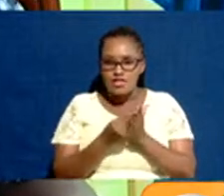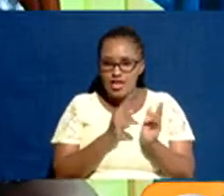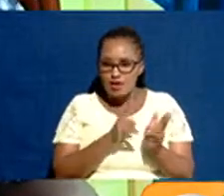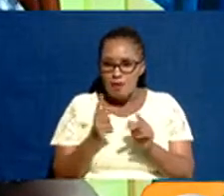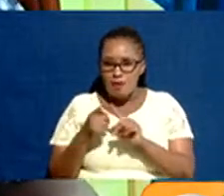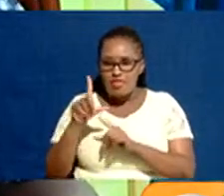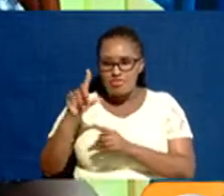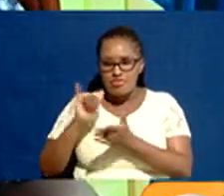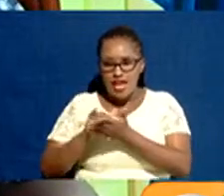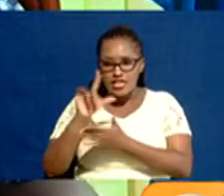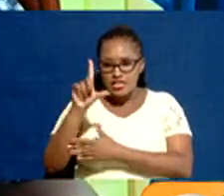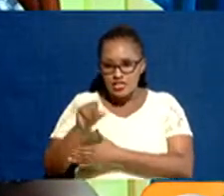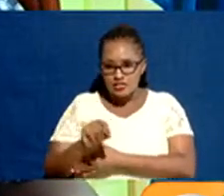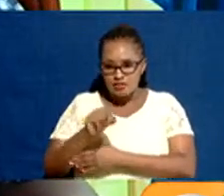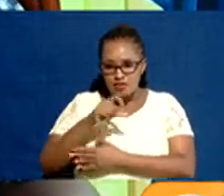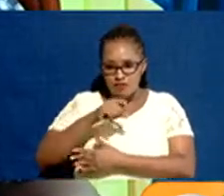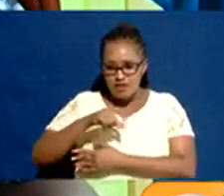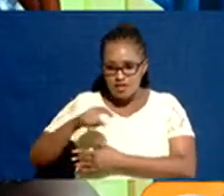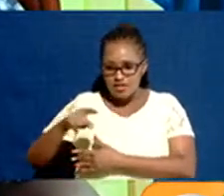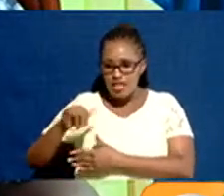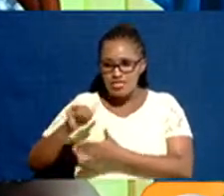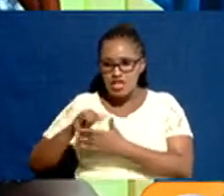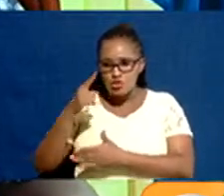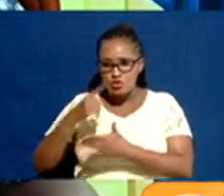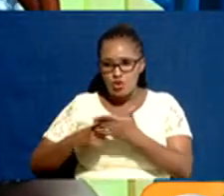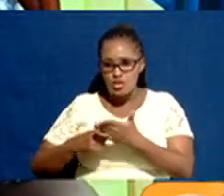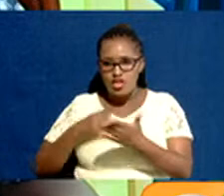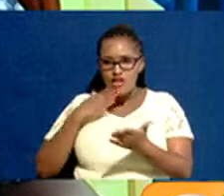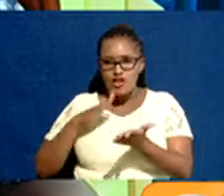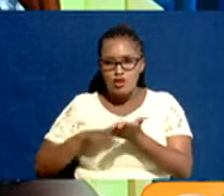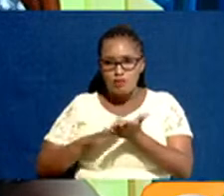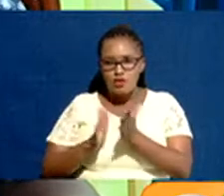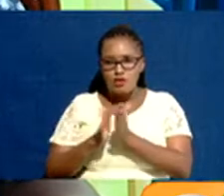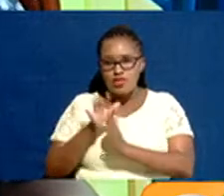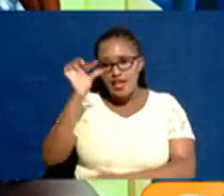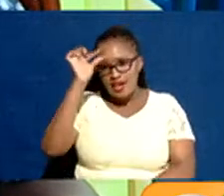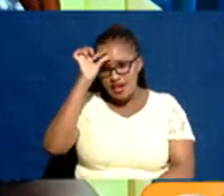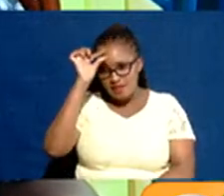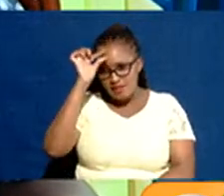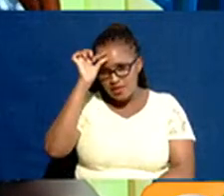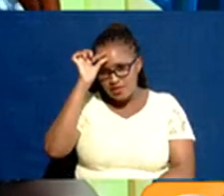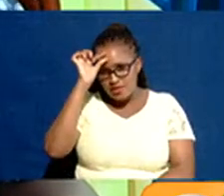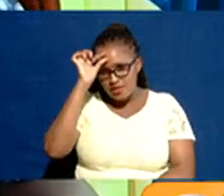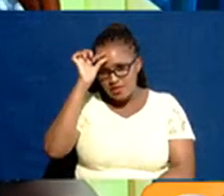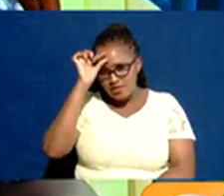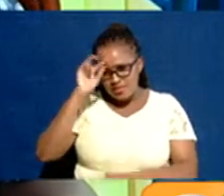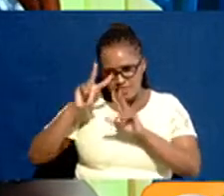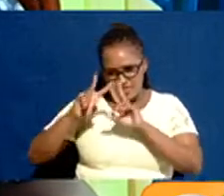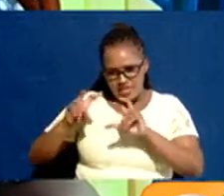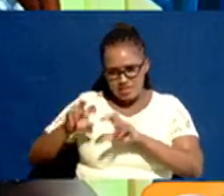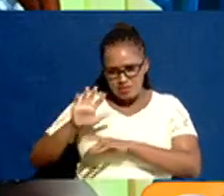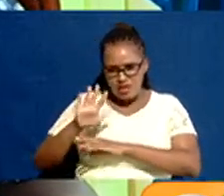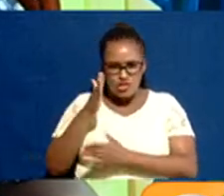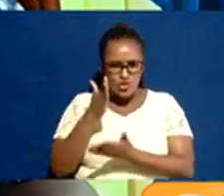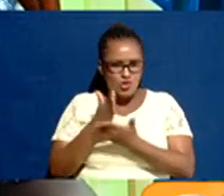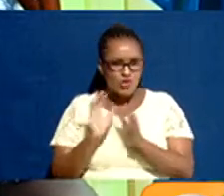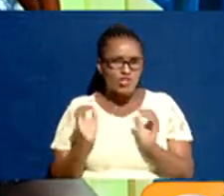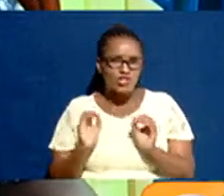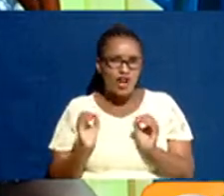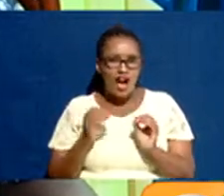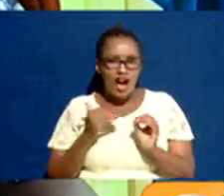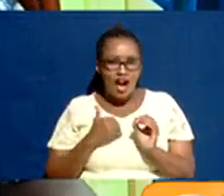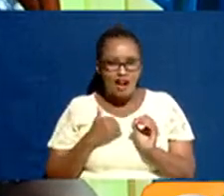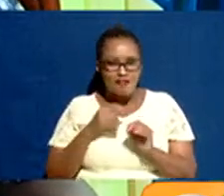one, it is the one that is recommended by government. Mm. Your statistics are not true. We have enough